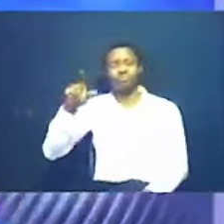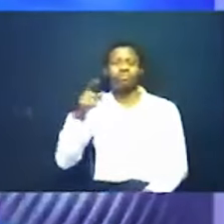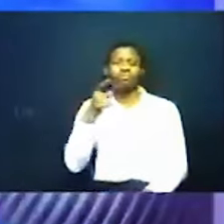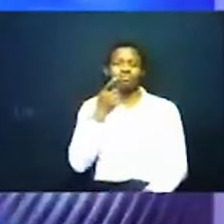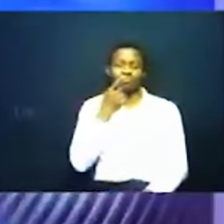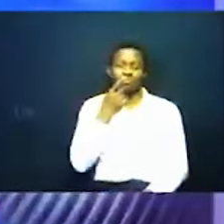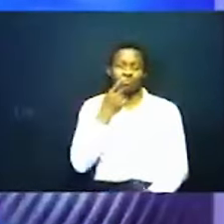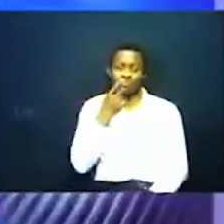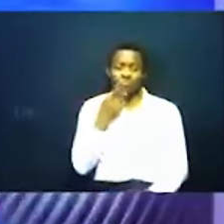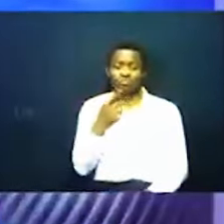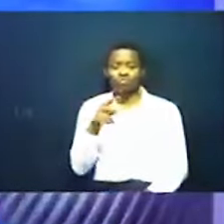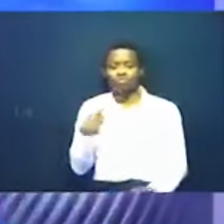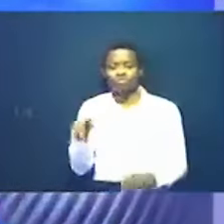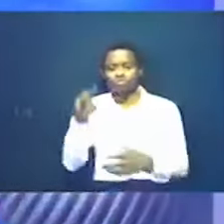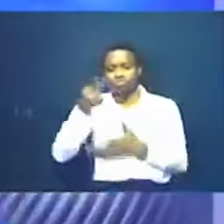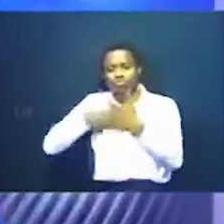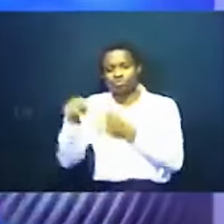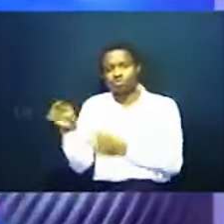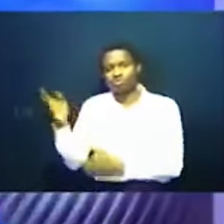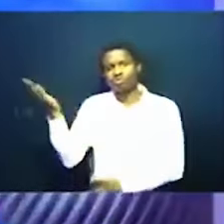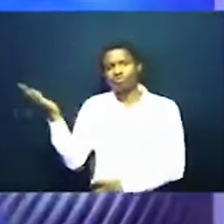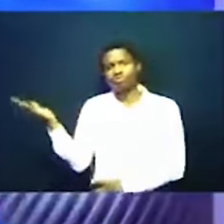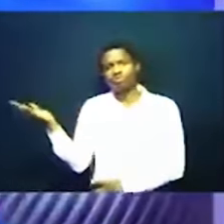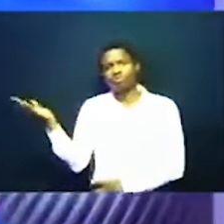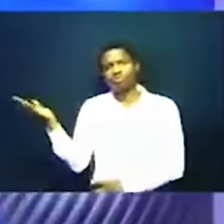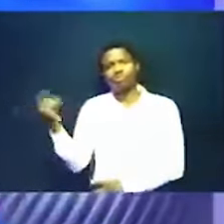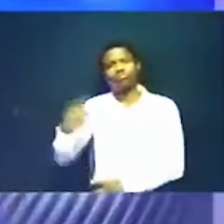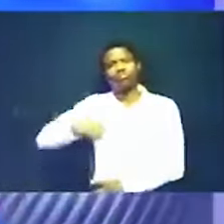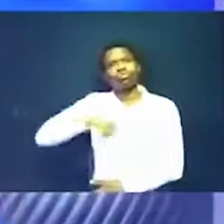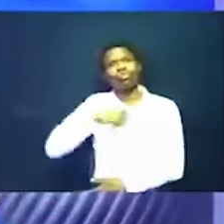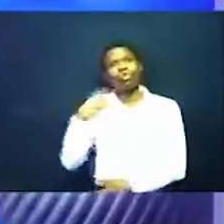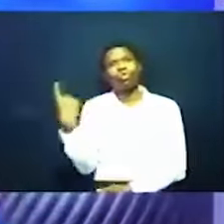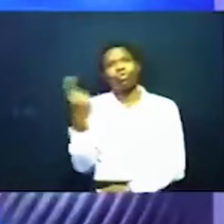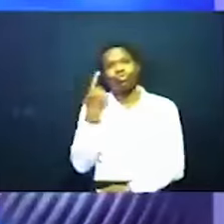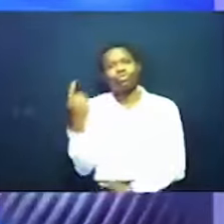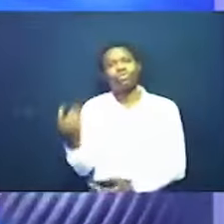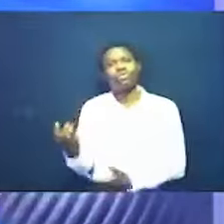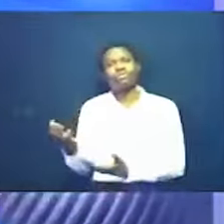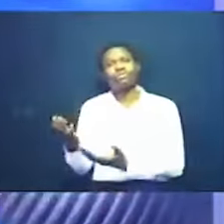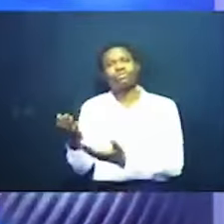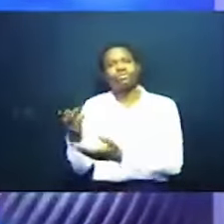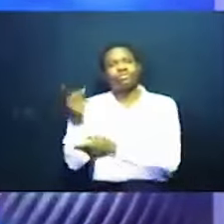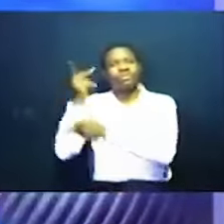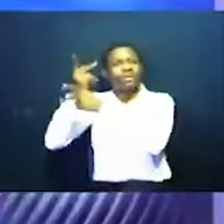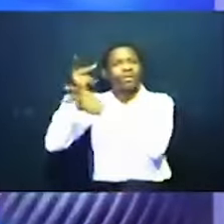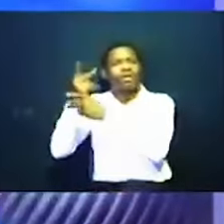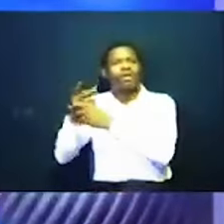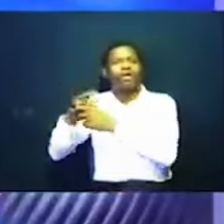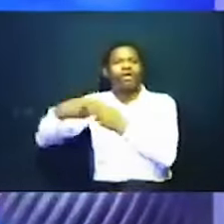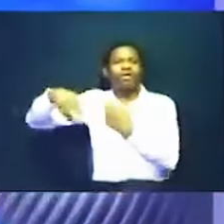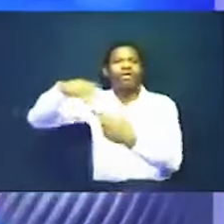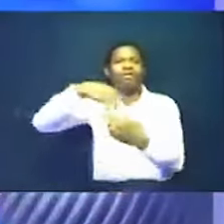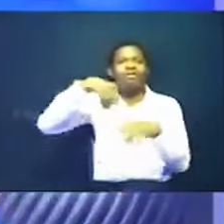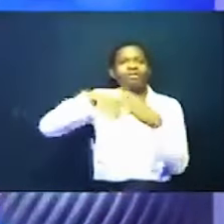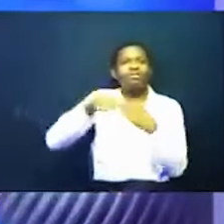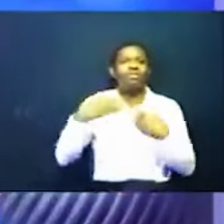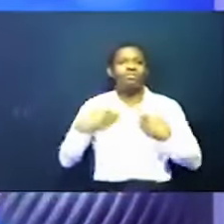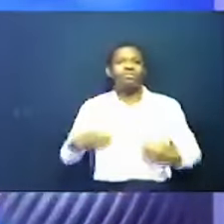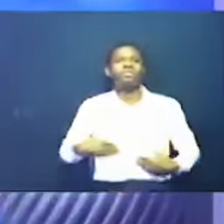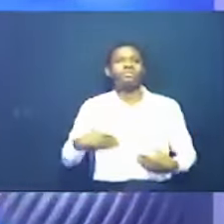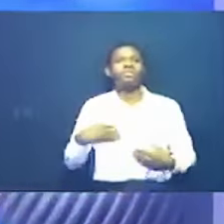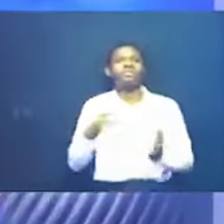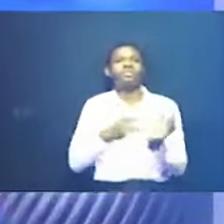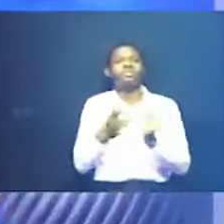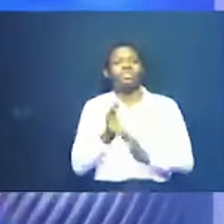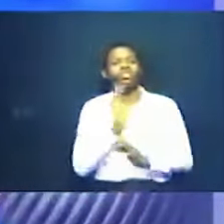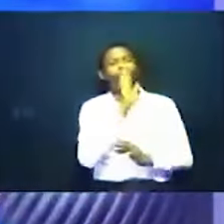Oh, let's read together. Ready, go. We always carry around in our body the death of Jesus, so that